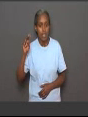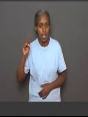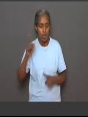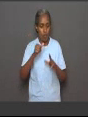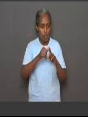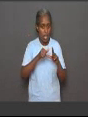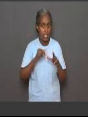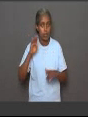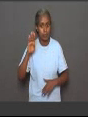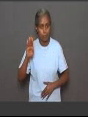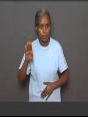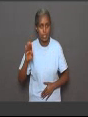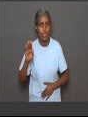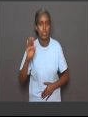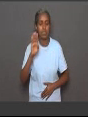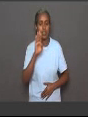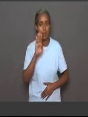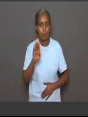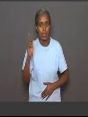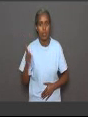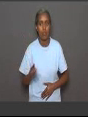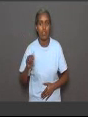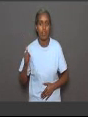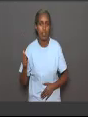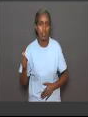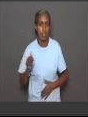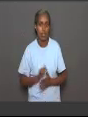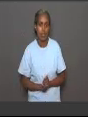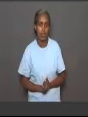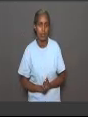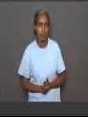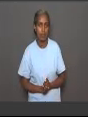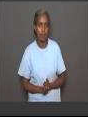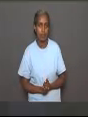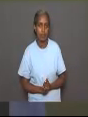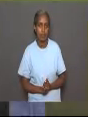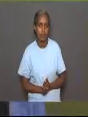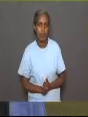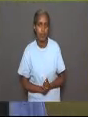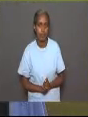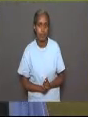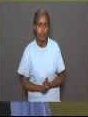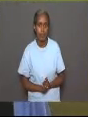The tangent of angle B is B over A.